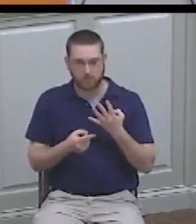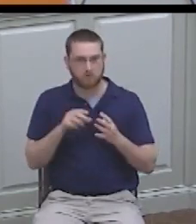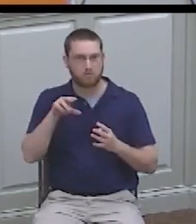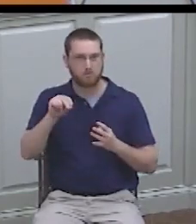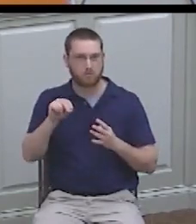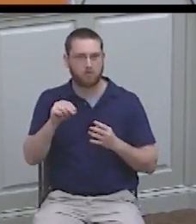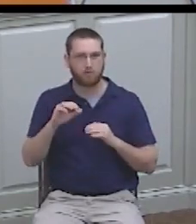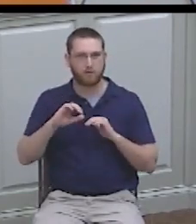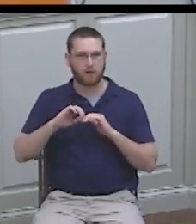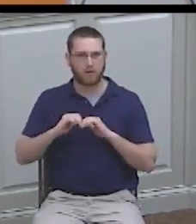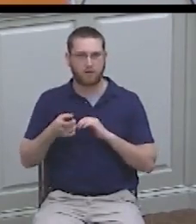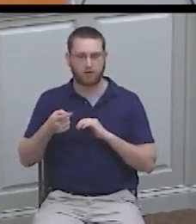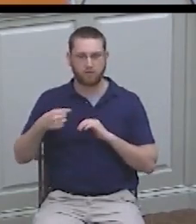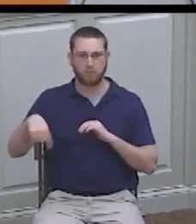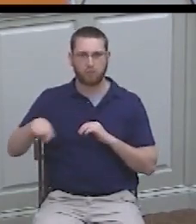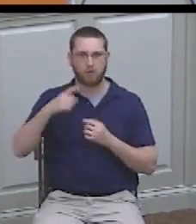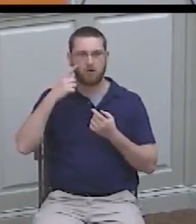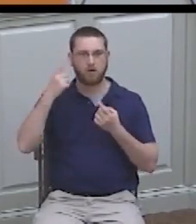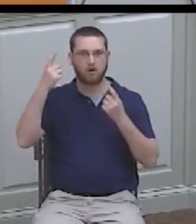to